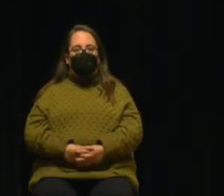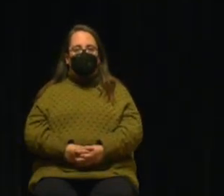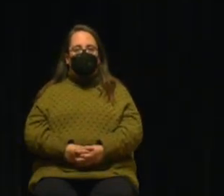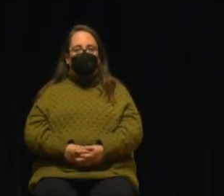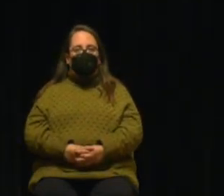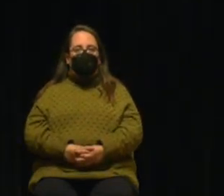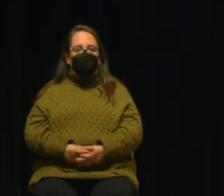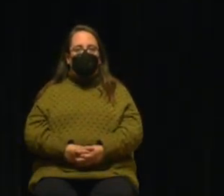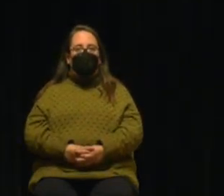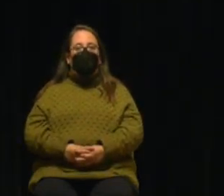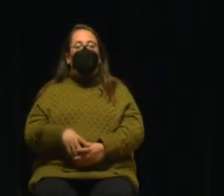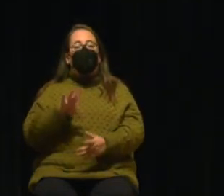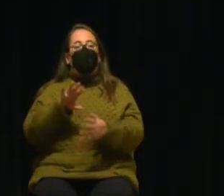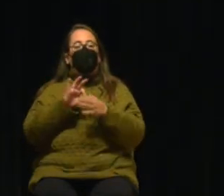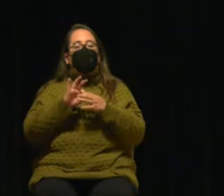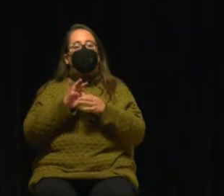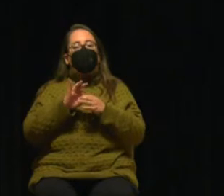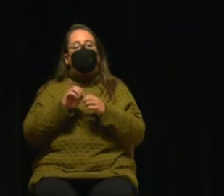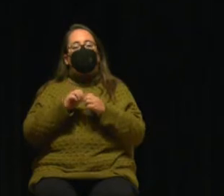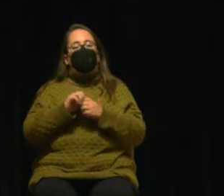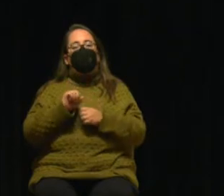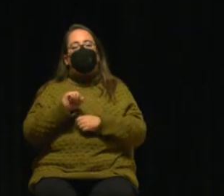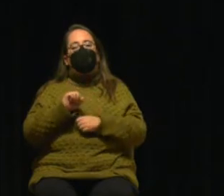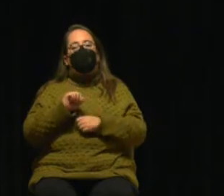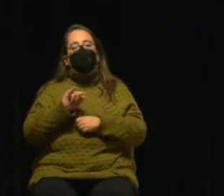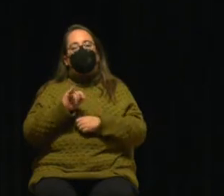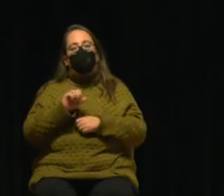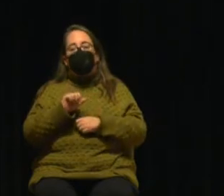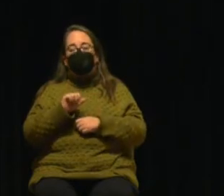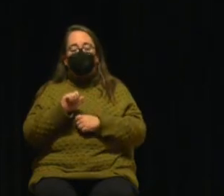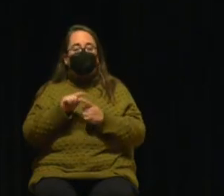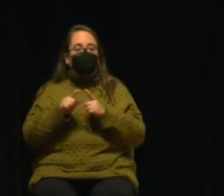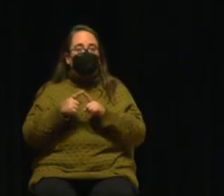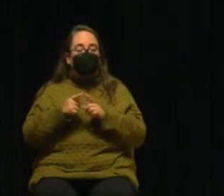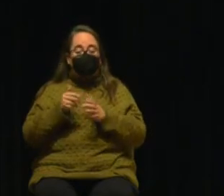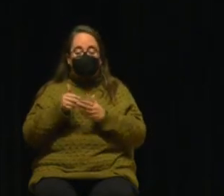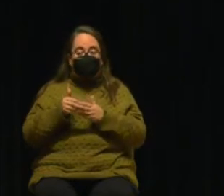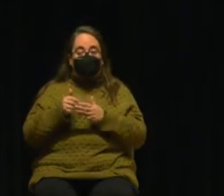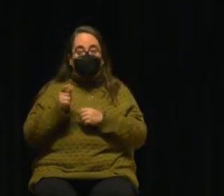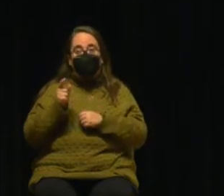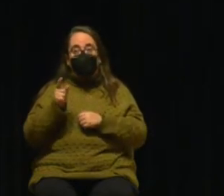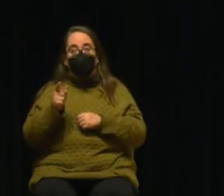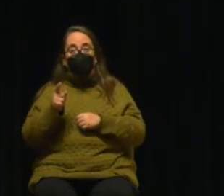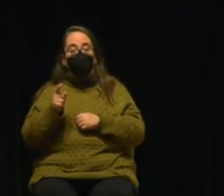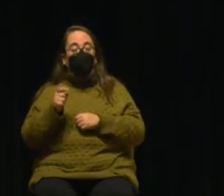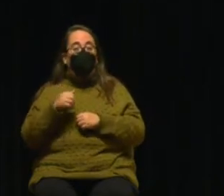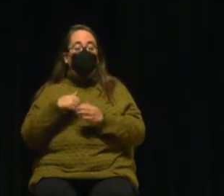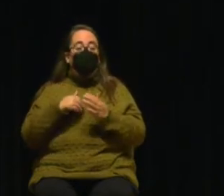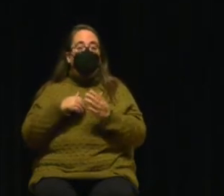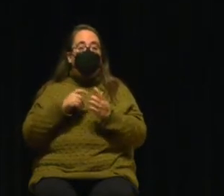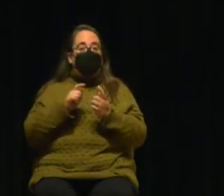His connections were with allies near and far. He had connections with